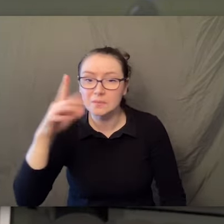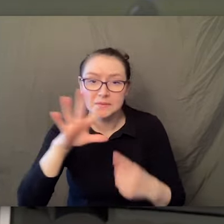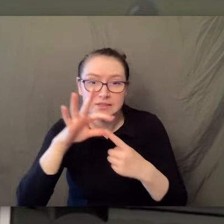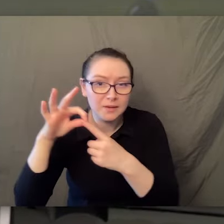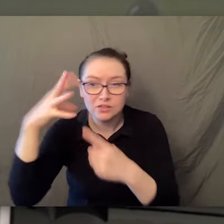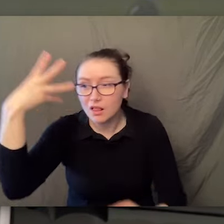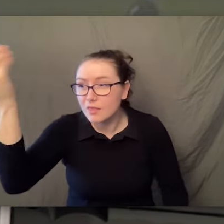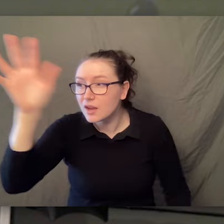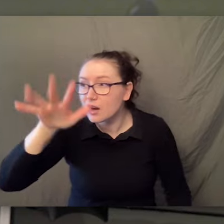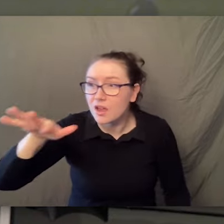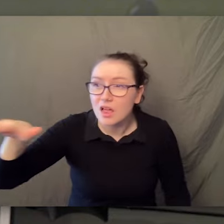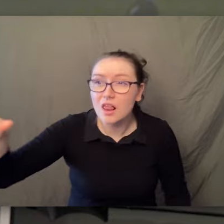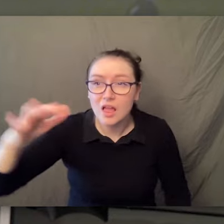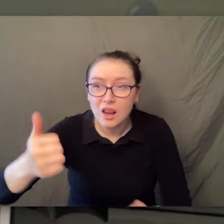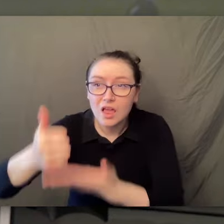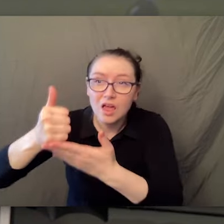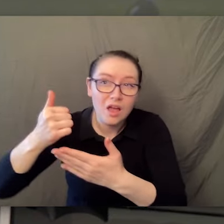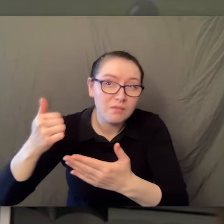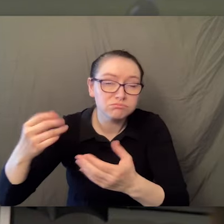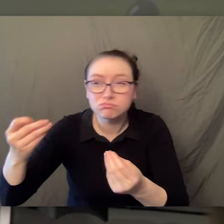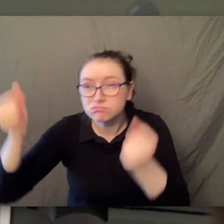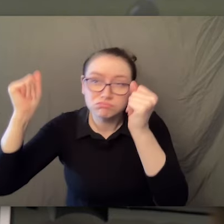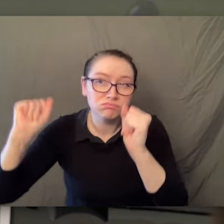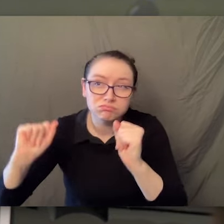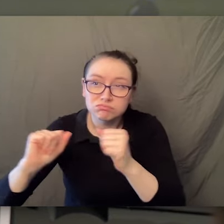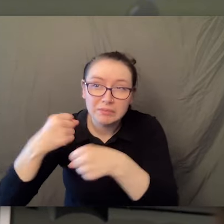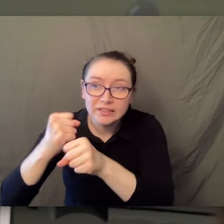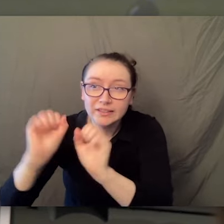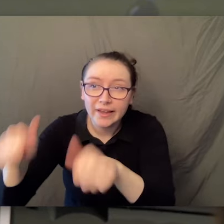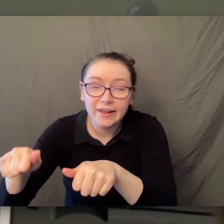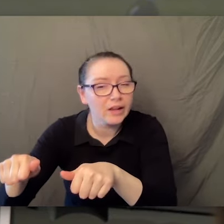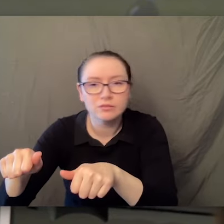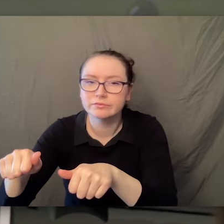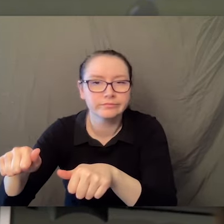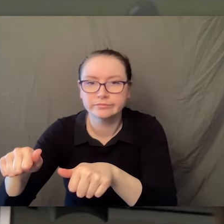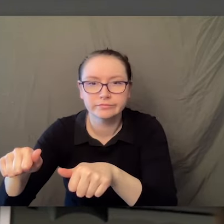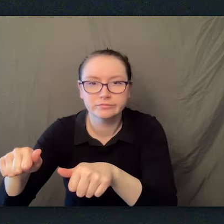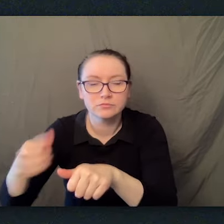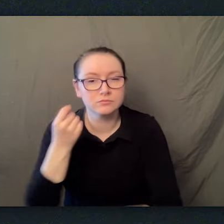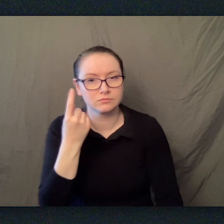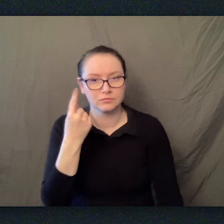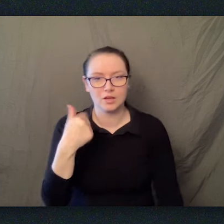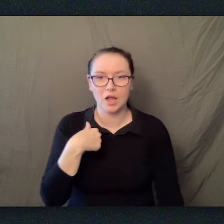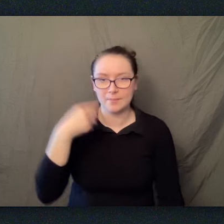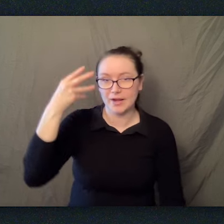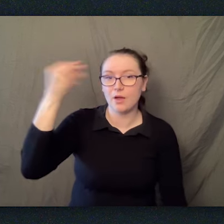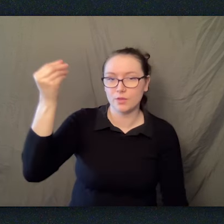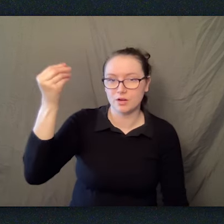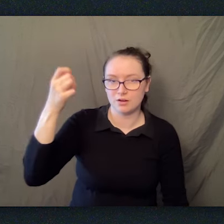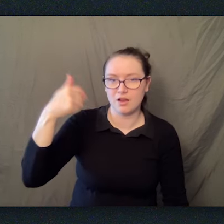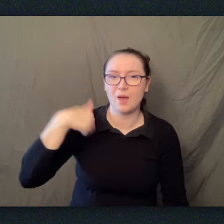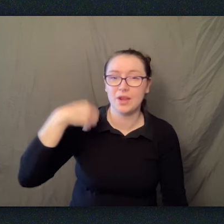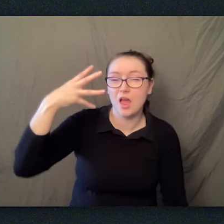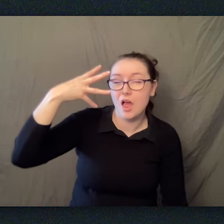There is nothing special in the water in other places that make them hotbeds for innovation. Because I've been out there. I've been